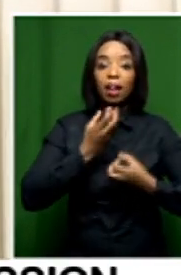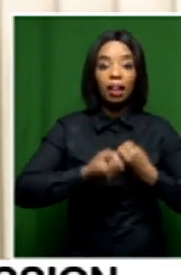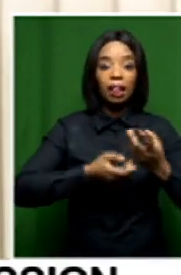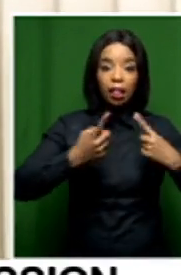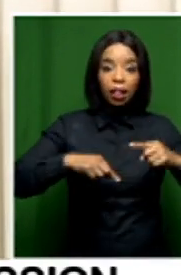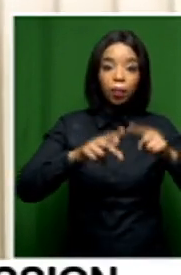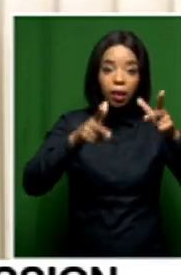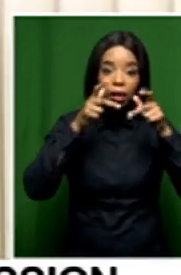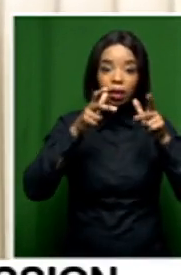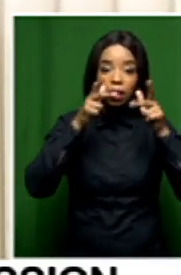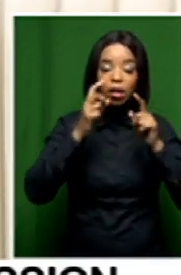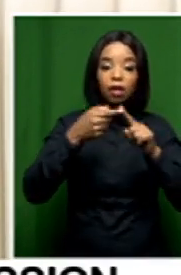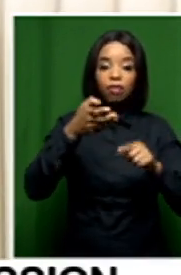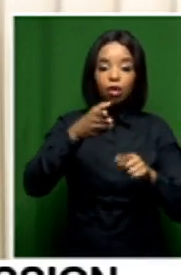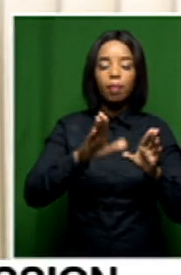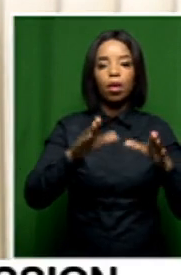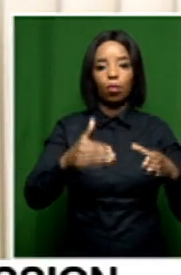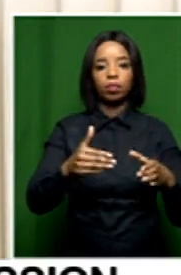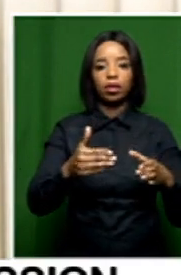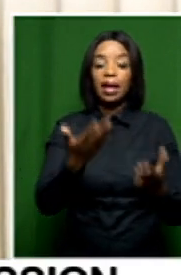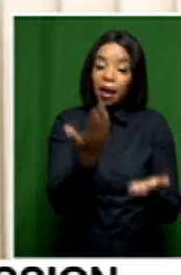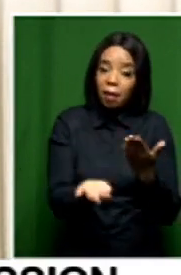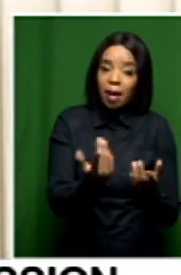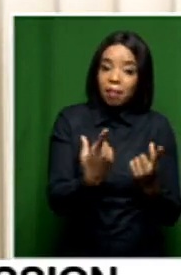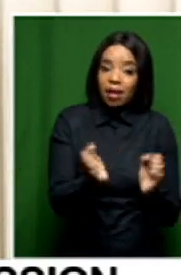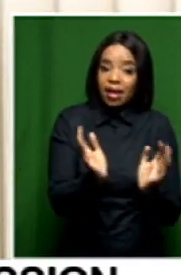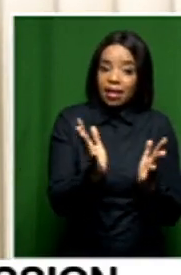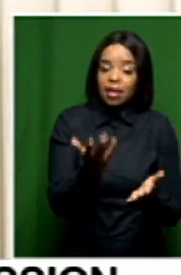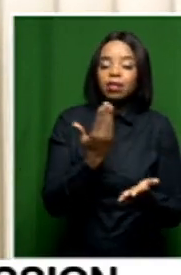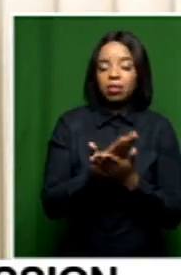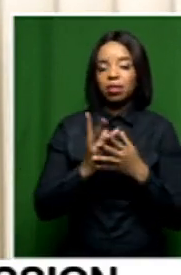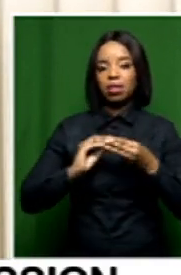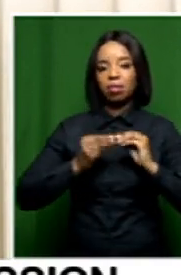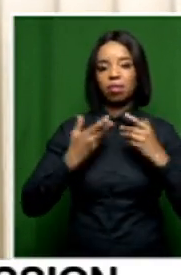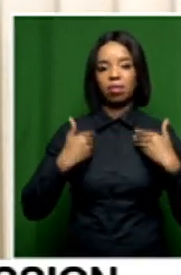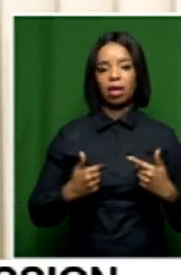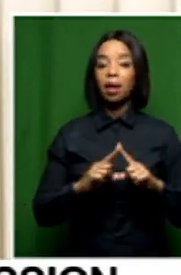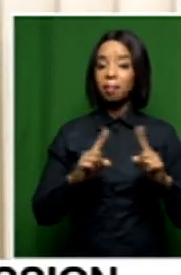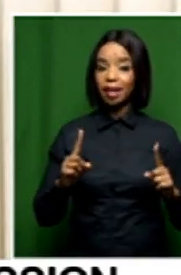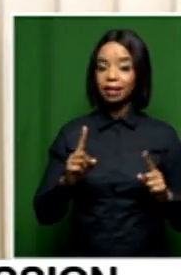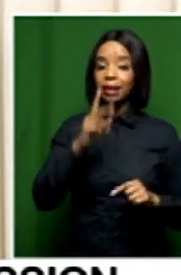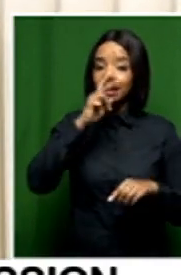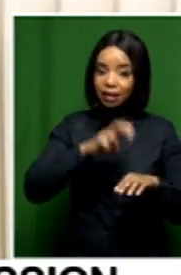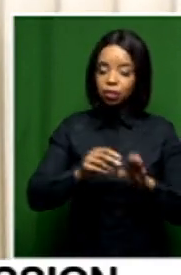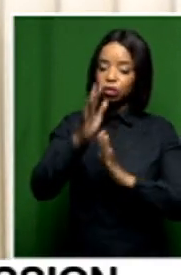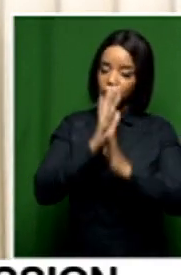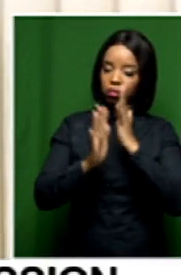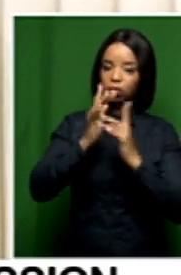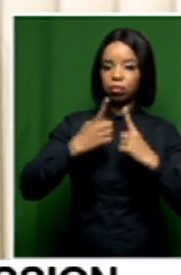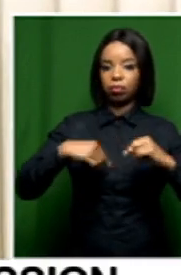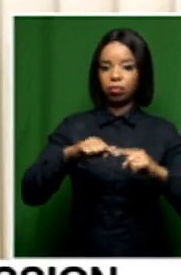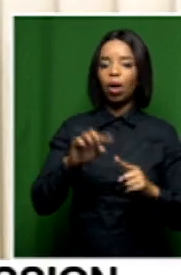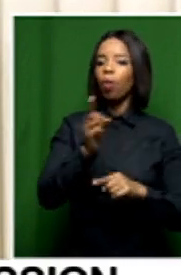Maybe I've missed it, I stand to be corrected. However, they needed to come in and state what are the challenges that they are finding when it comes to